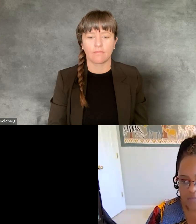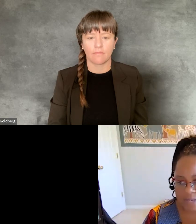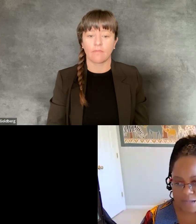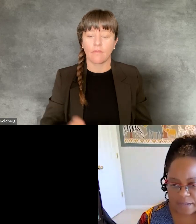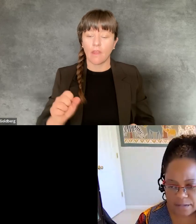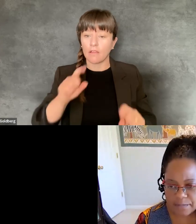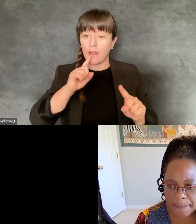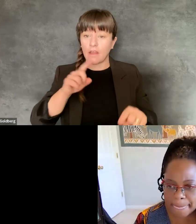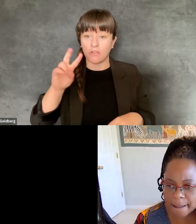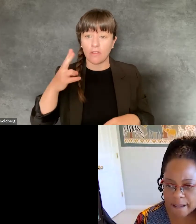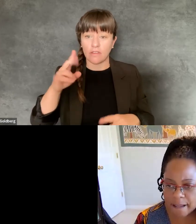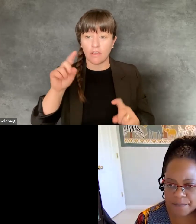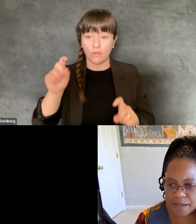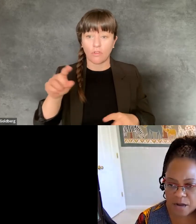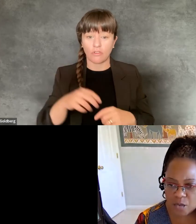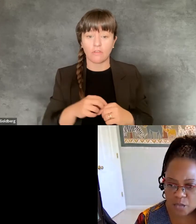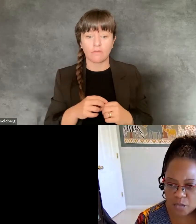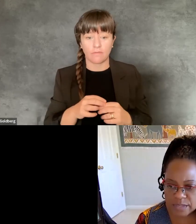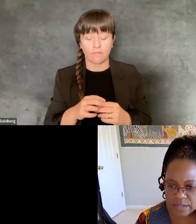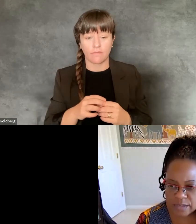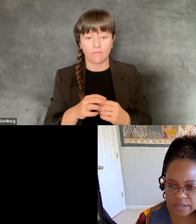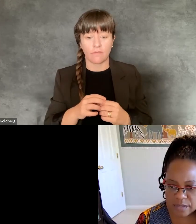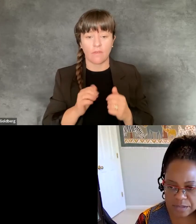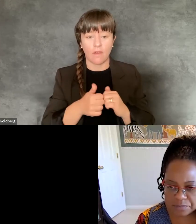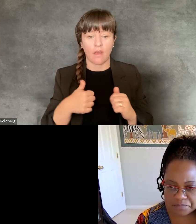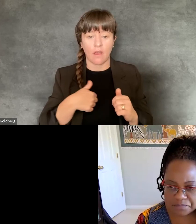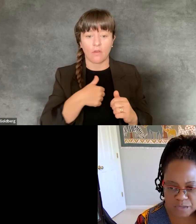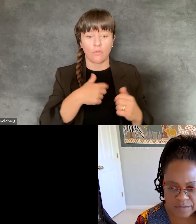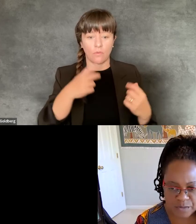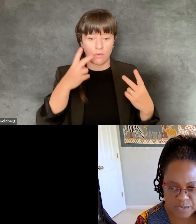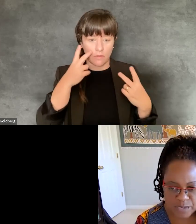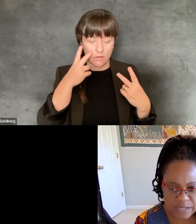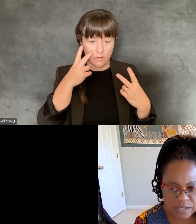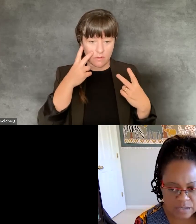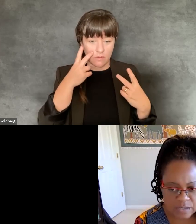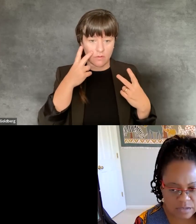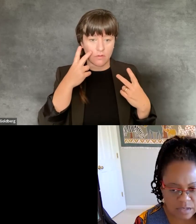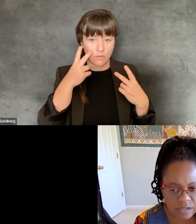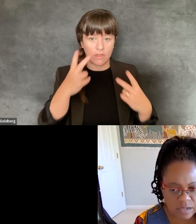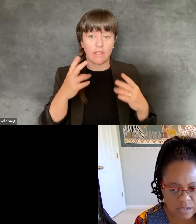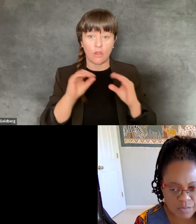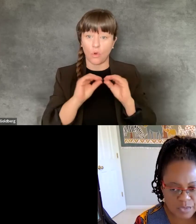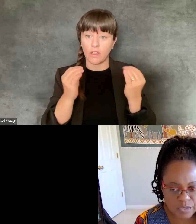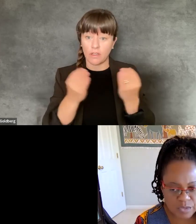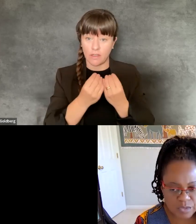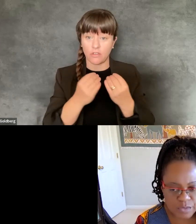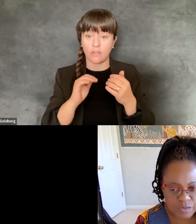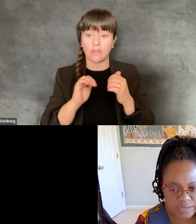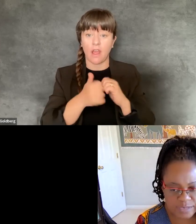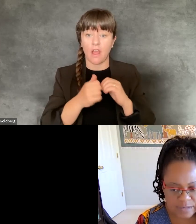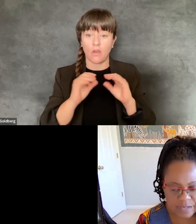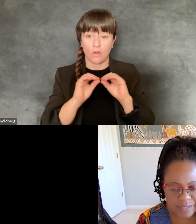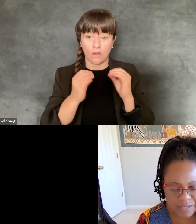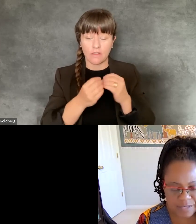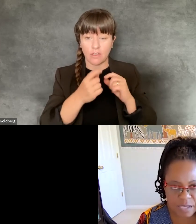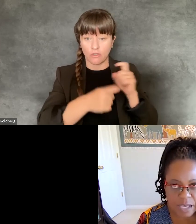one by Nalini, how we see community level organizations contributing to community